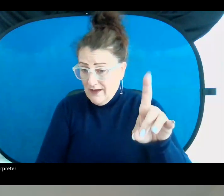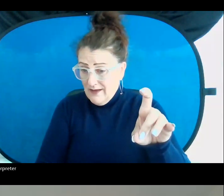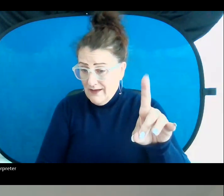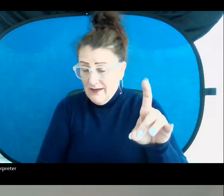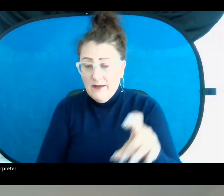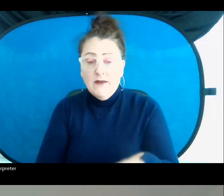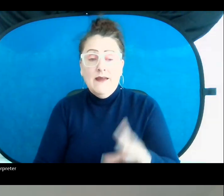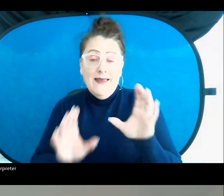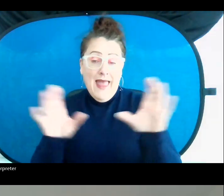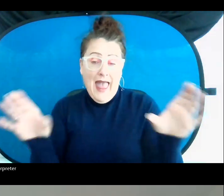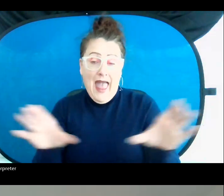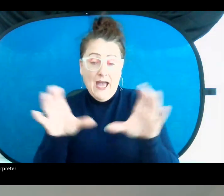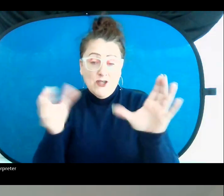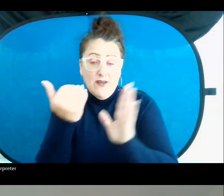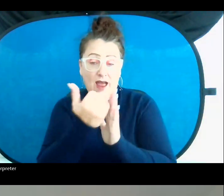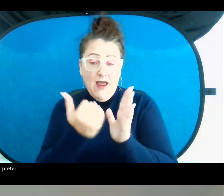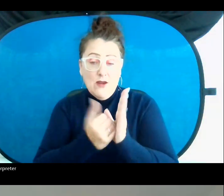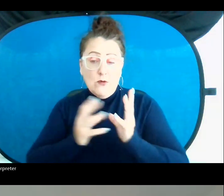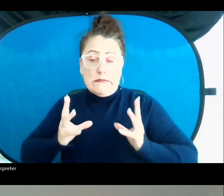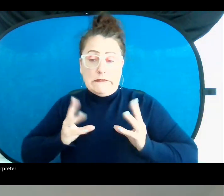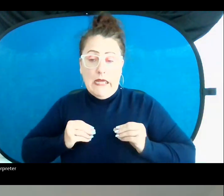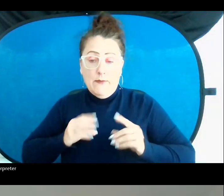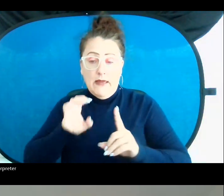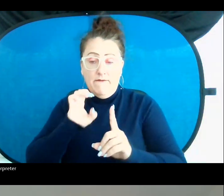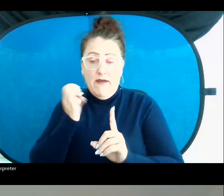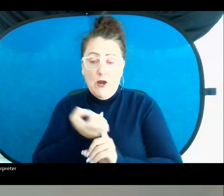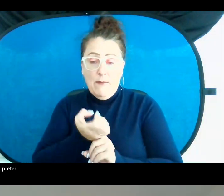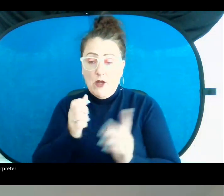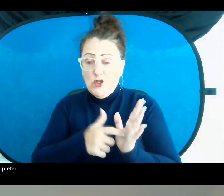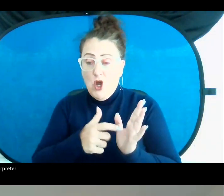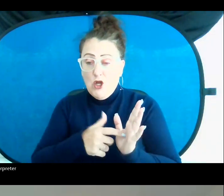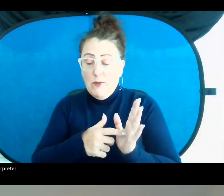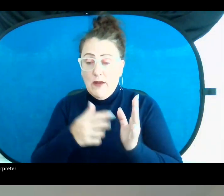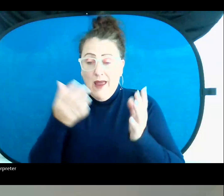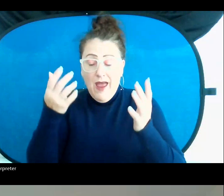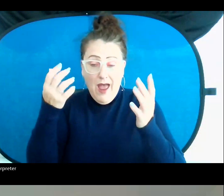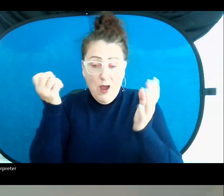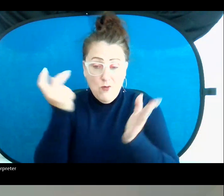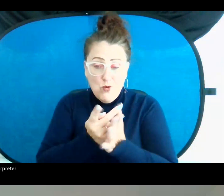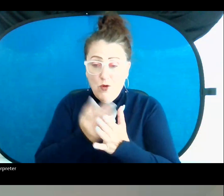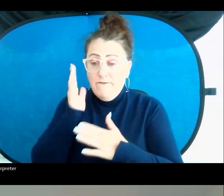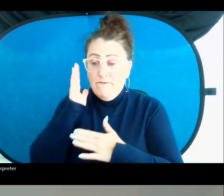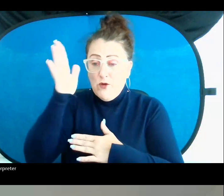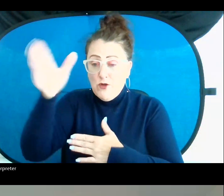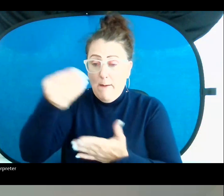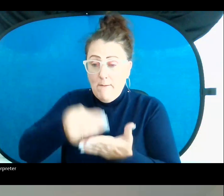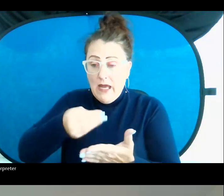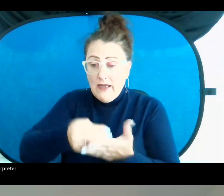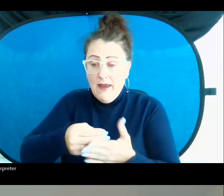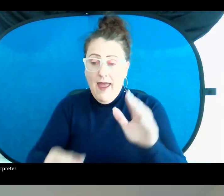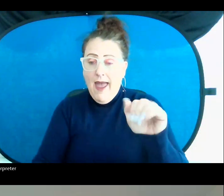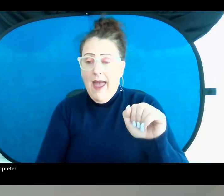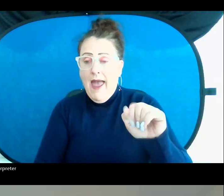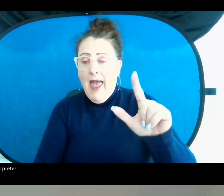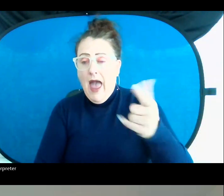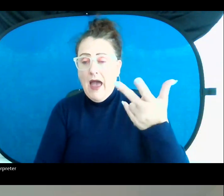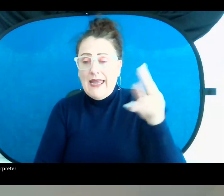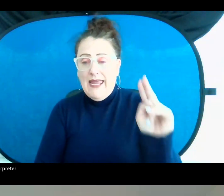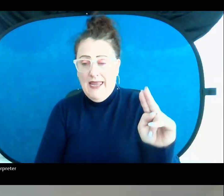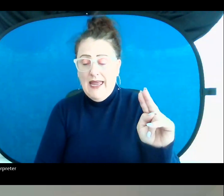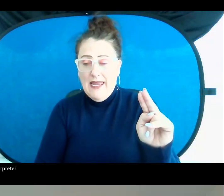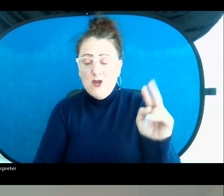action item to accept the environmental document and approve future consideration of funding for the Albion River Bridge project in